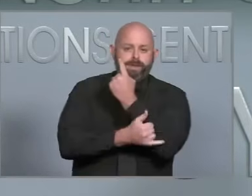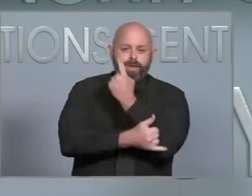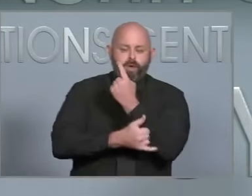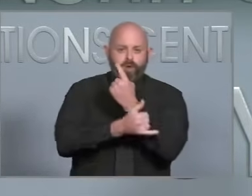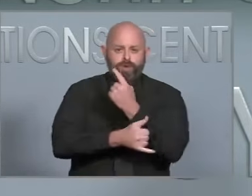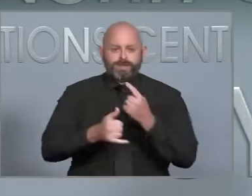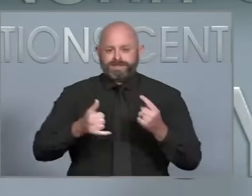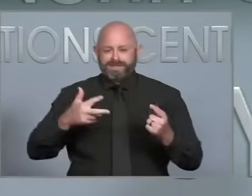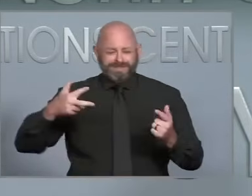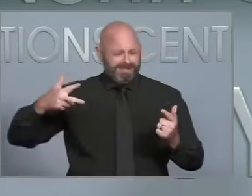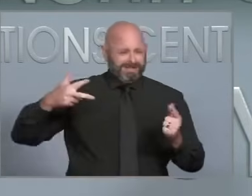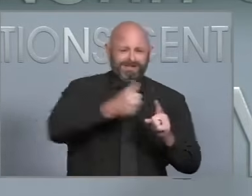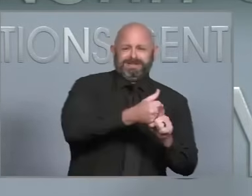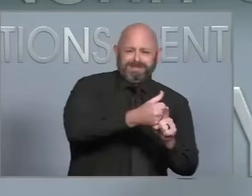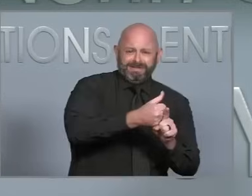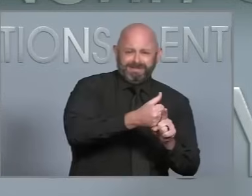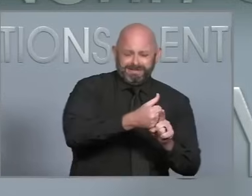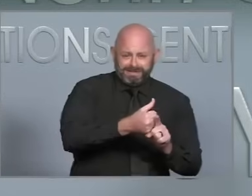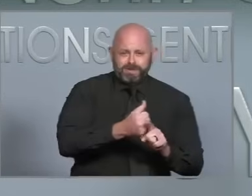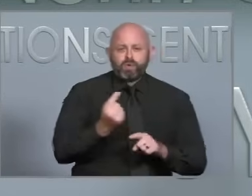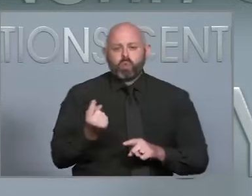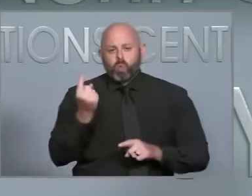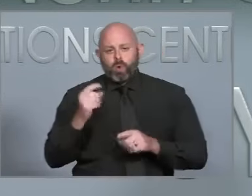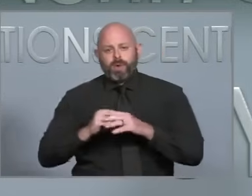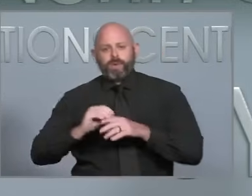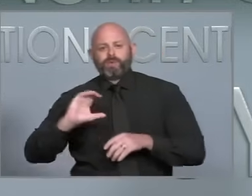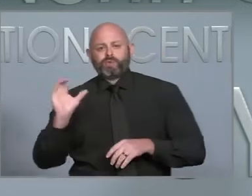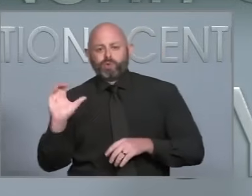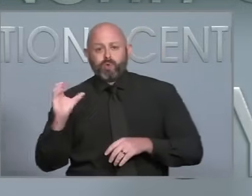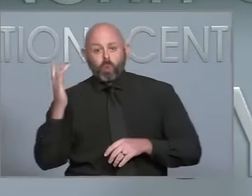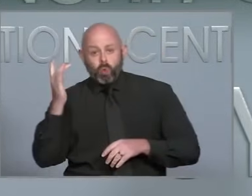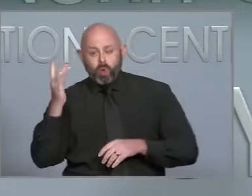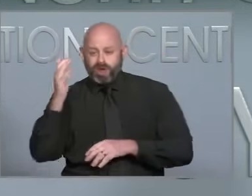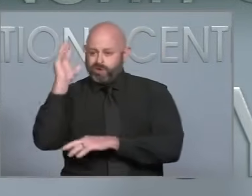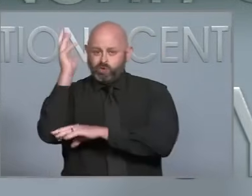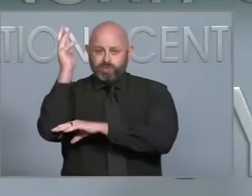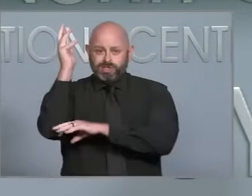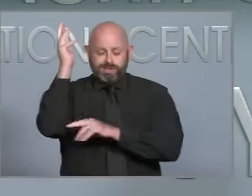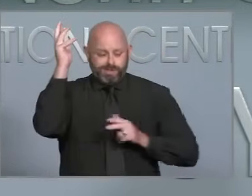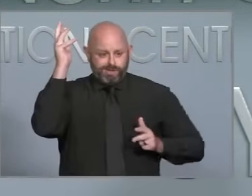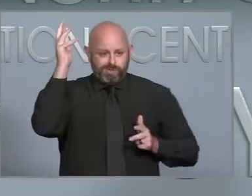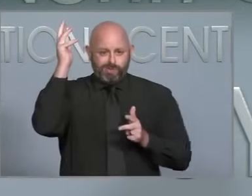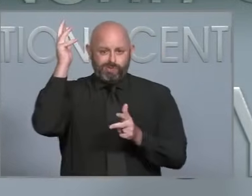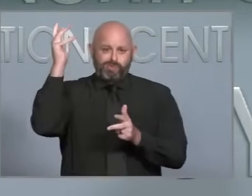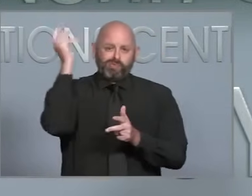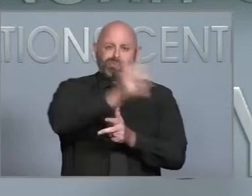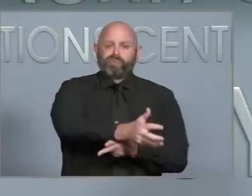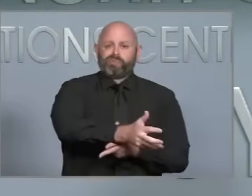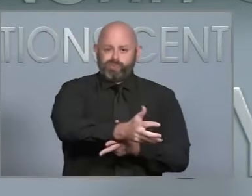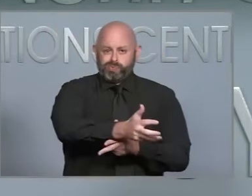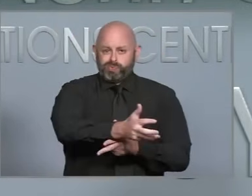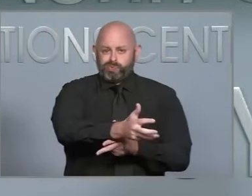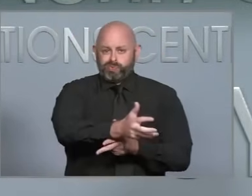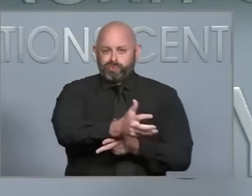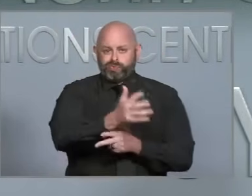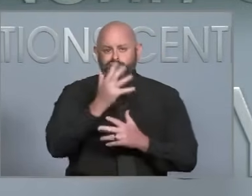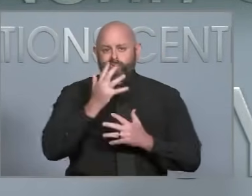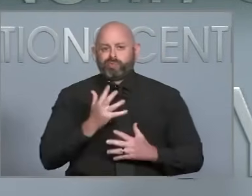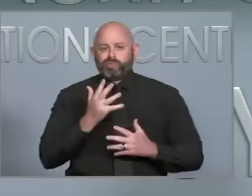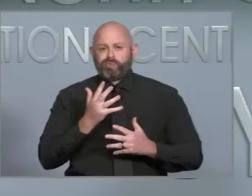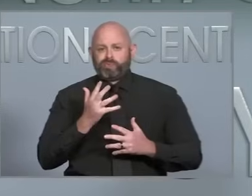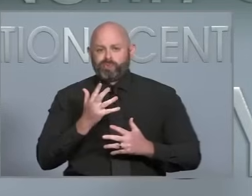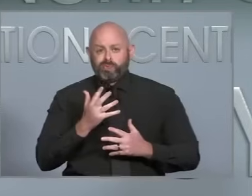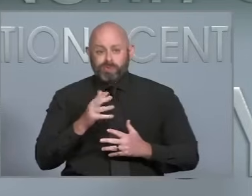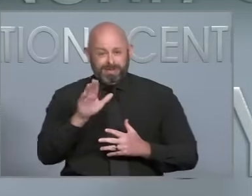flooded roadway, and one in Charlotte due to a tree falling on a home. There will be